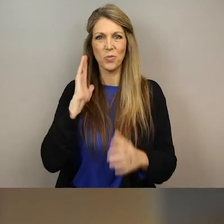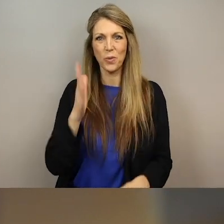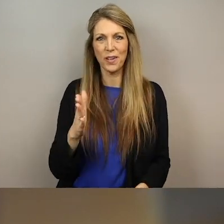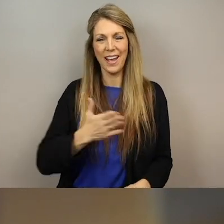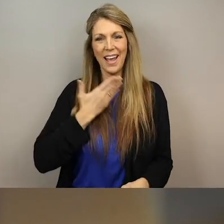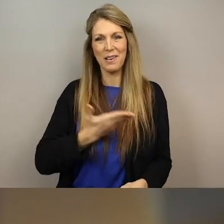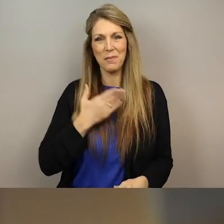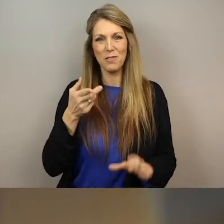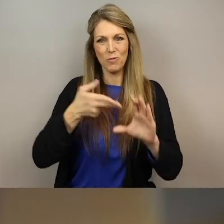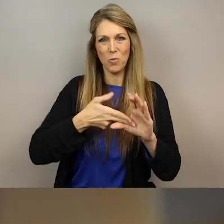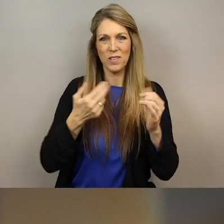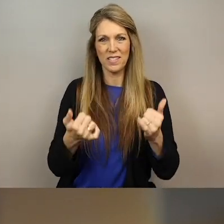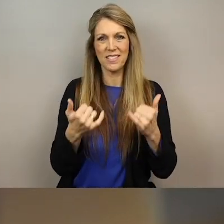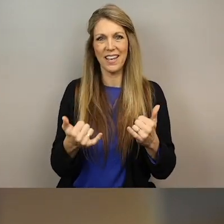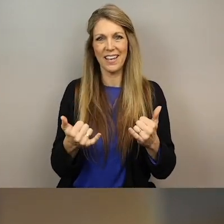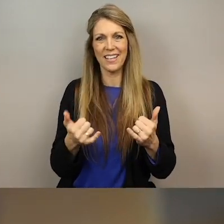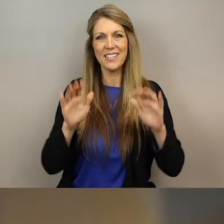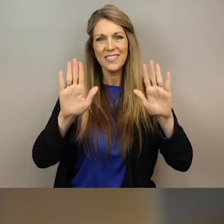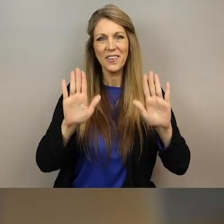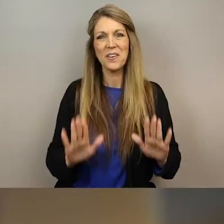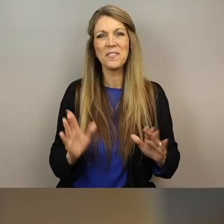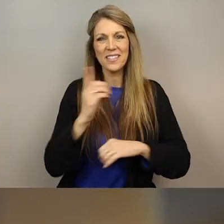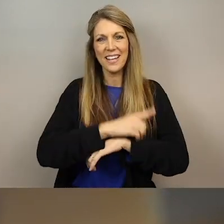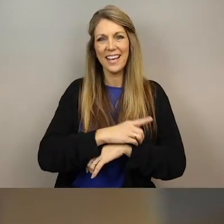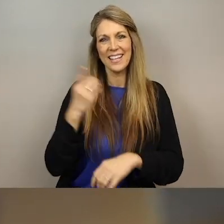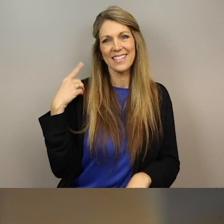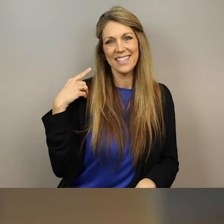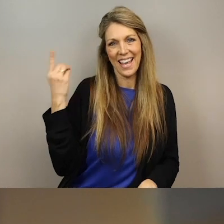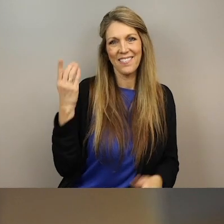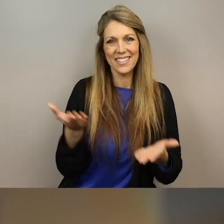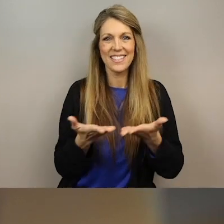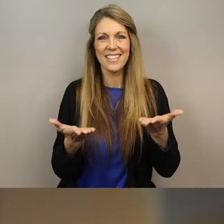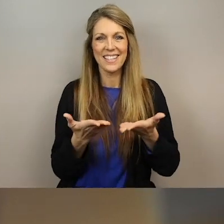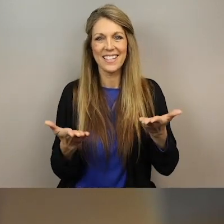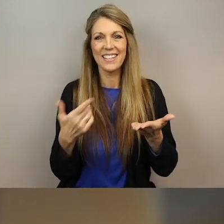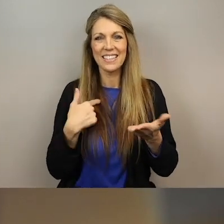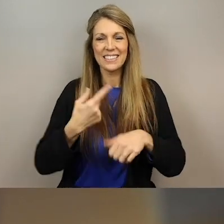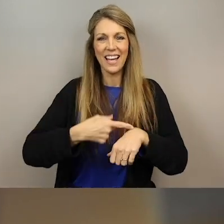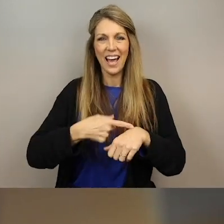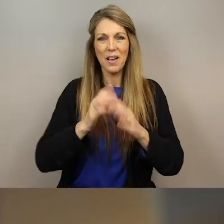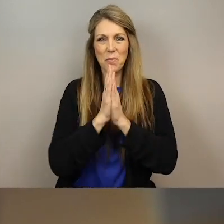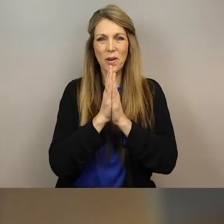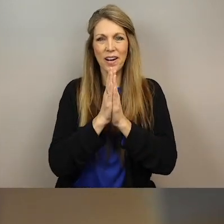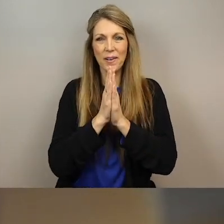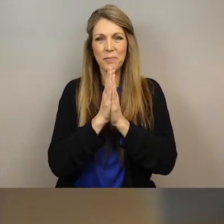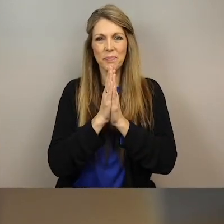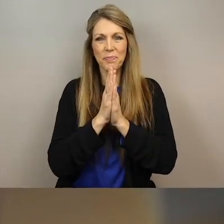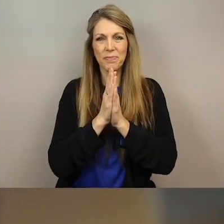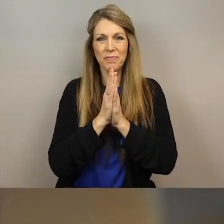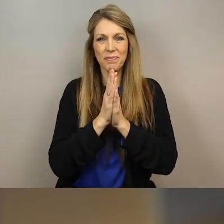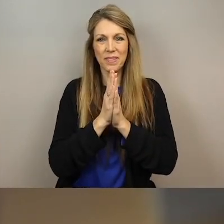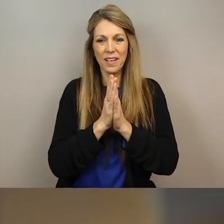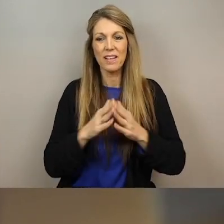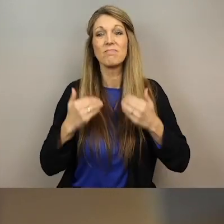I'm so glad that you've joined us today. It's going to be a great day. Pastor David is here with me. He's going to spend some time leading us in prayer, and then